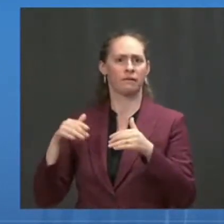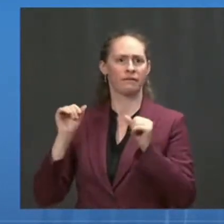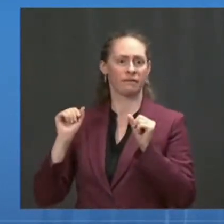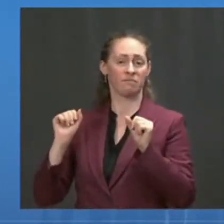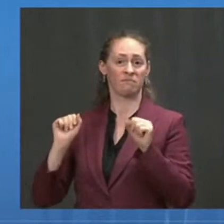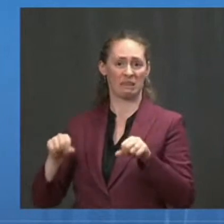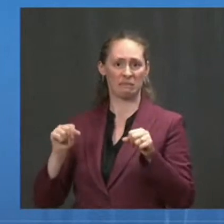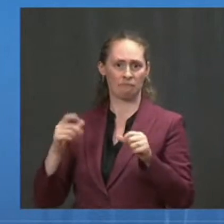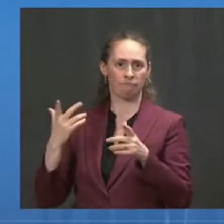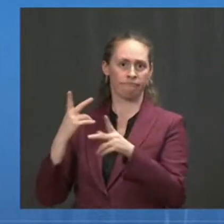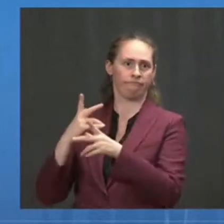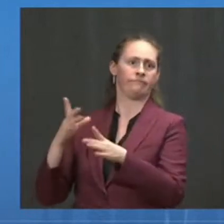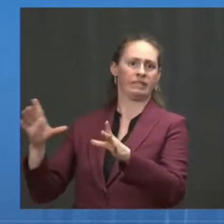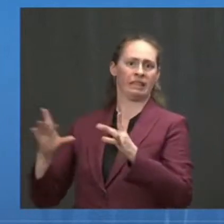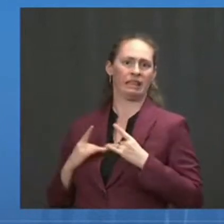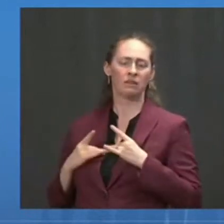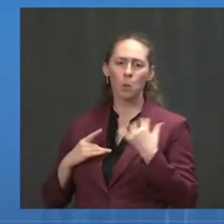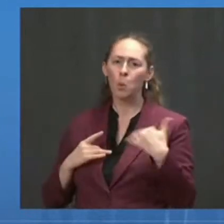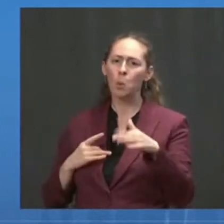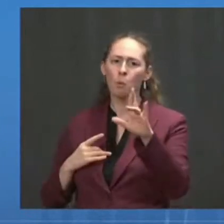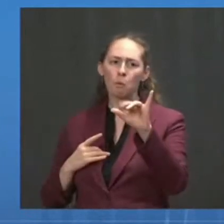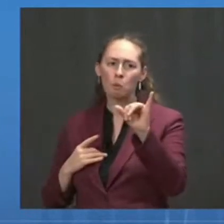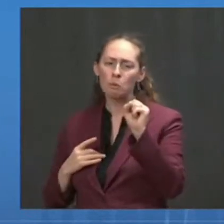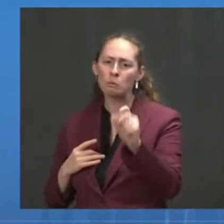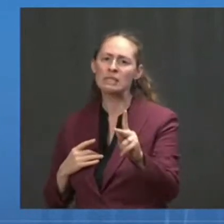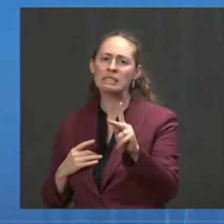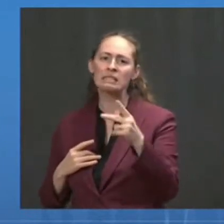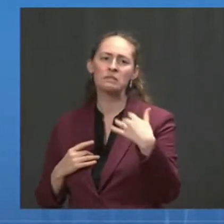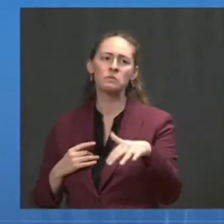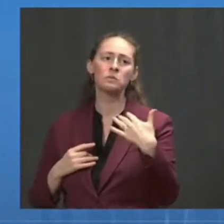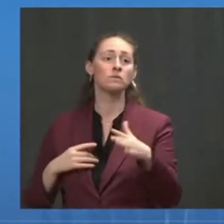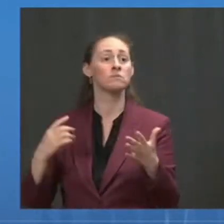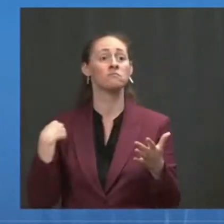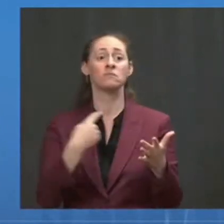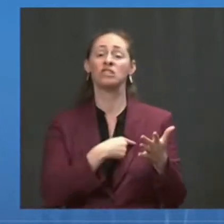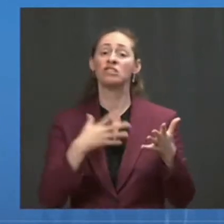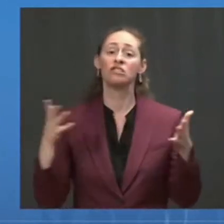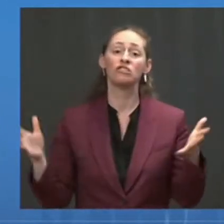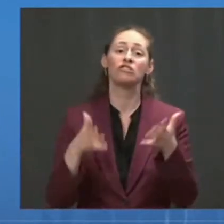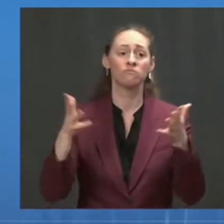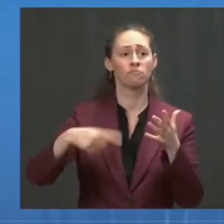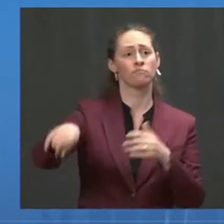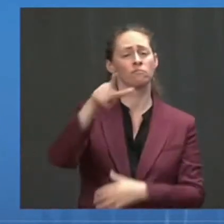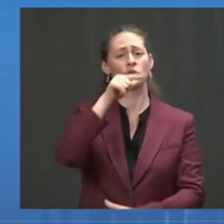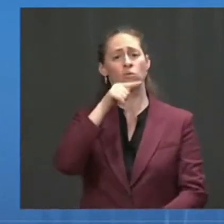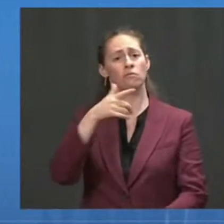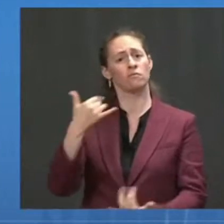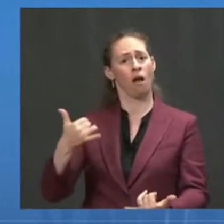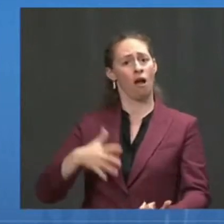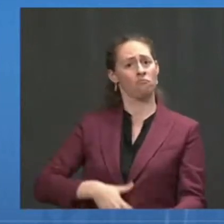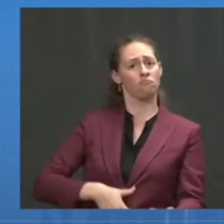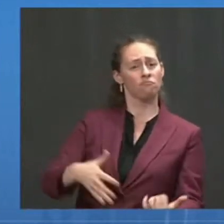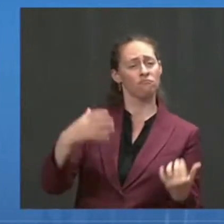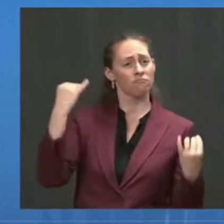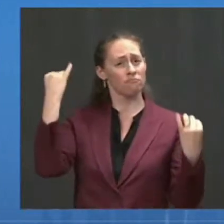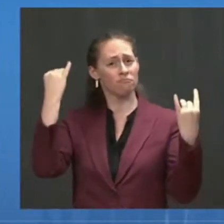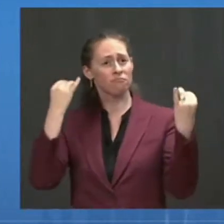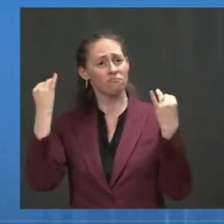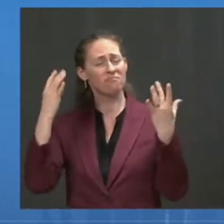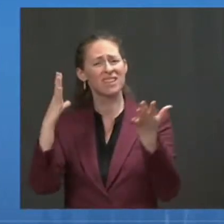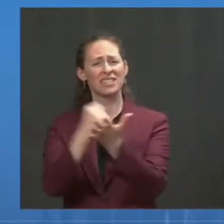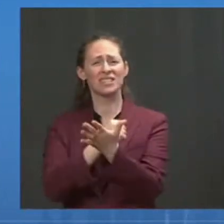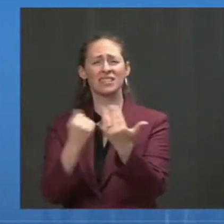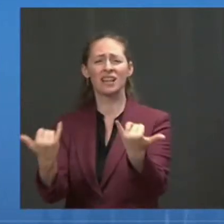are strengthening our guidance and recommending that all pregnant people or people thinking about becoming pregnant get